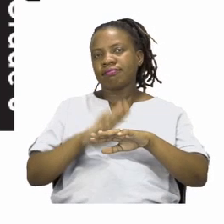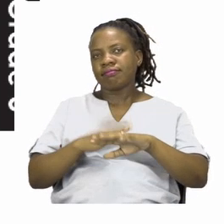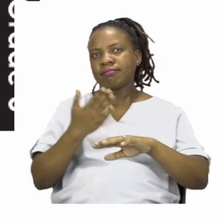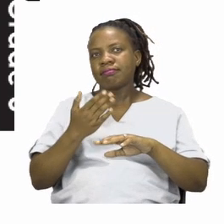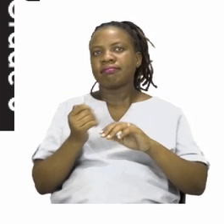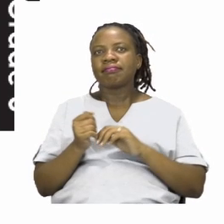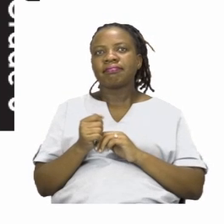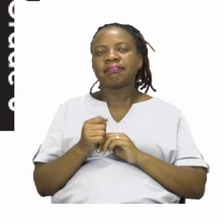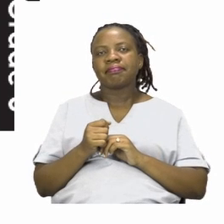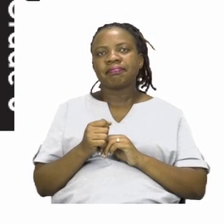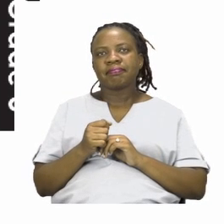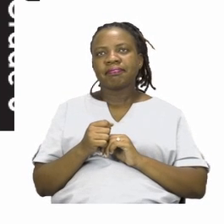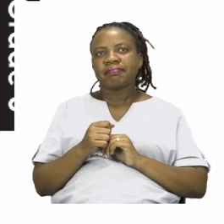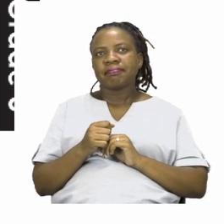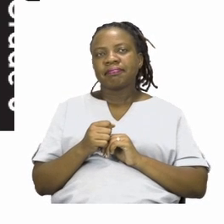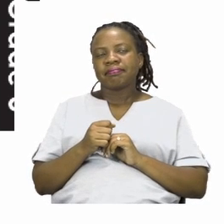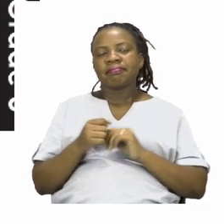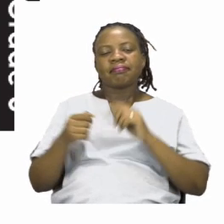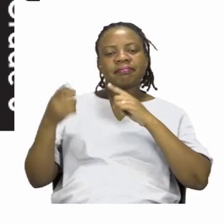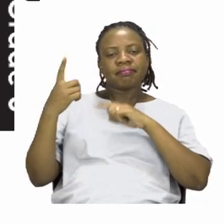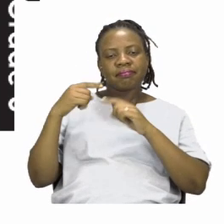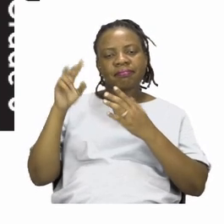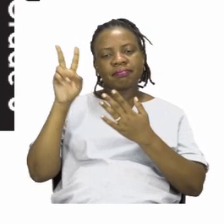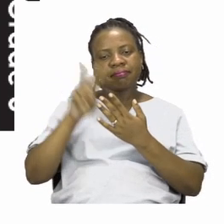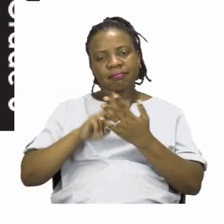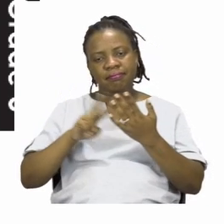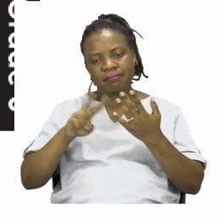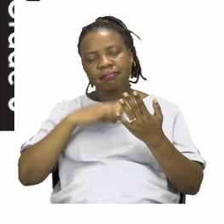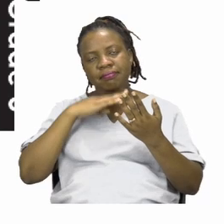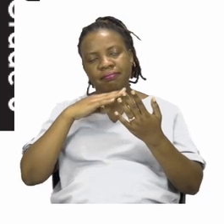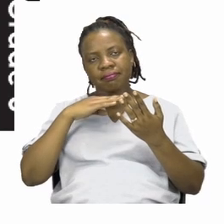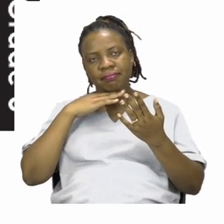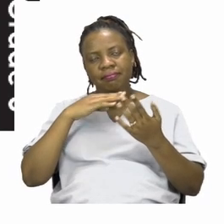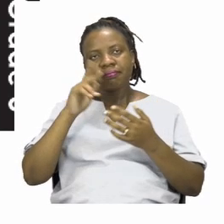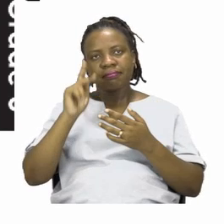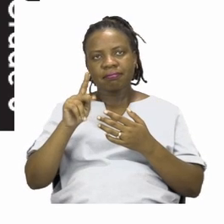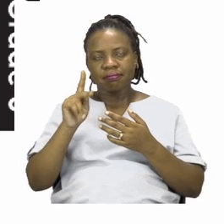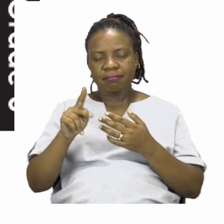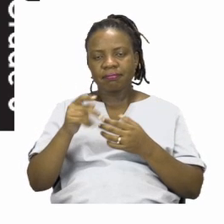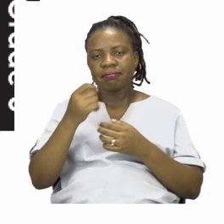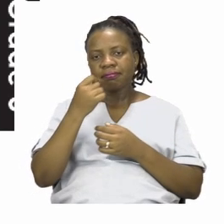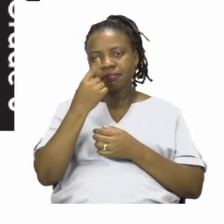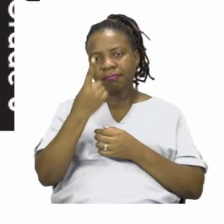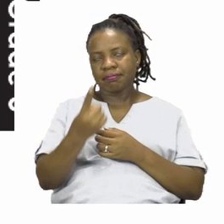story again. We'll see you shortly after this break.